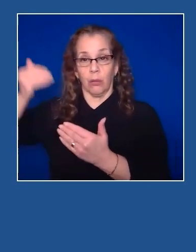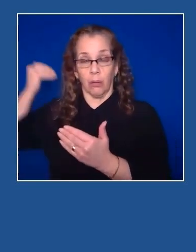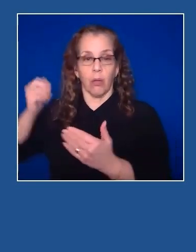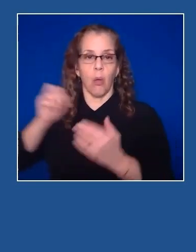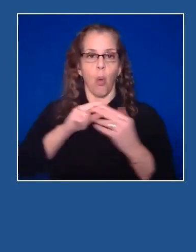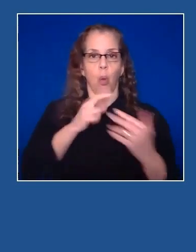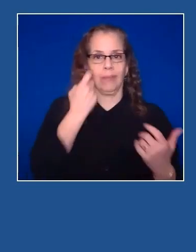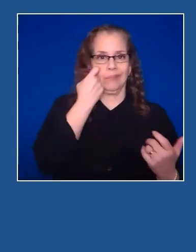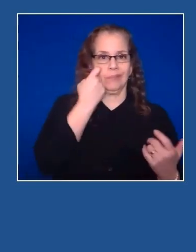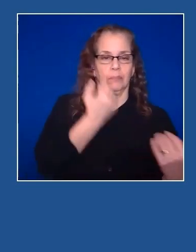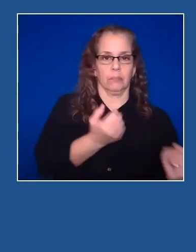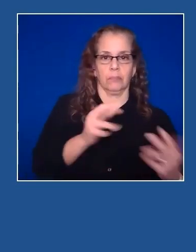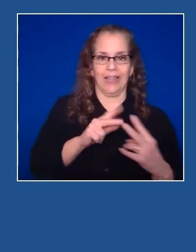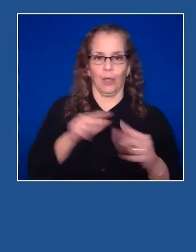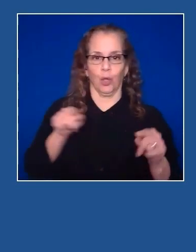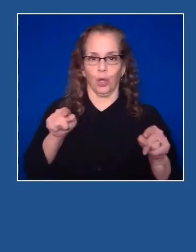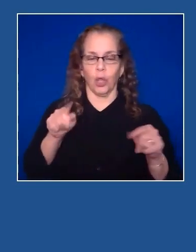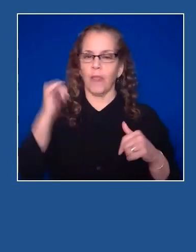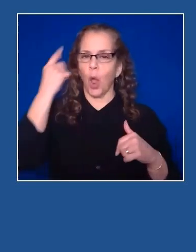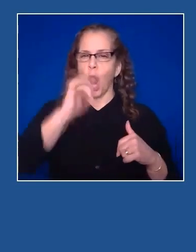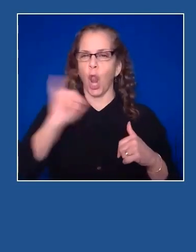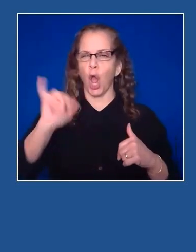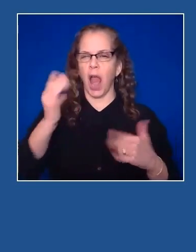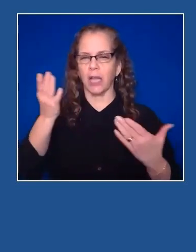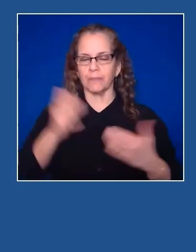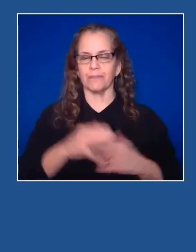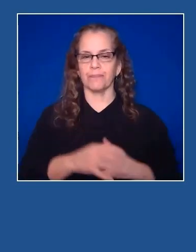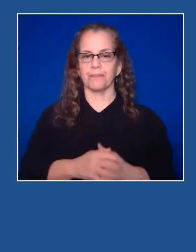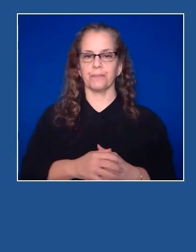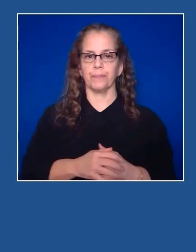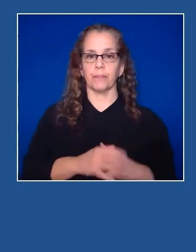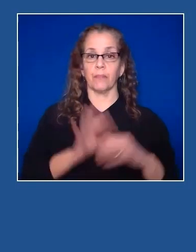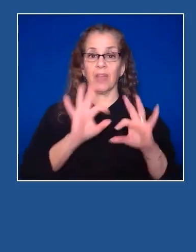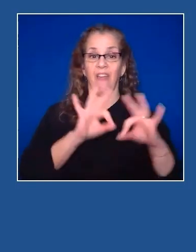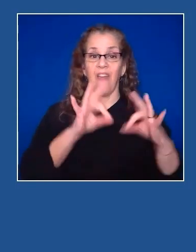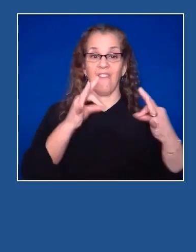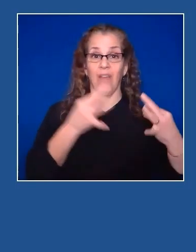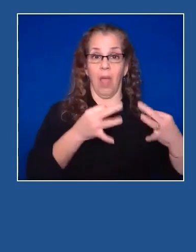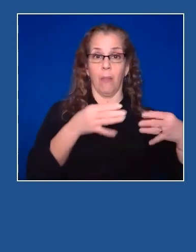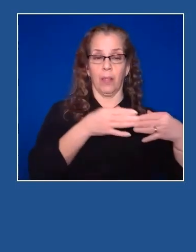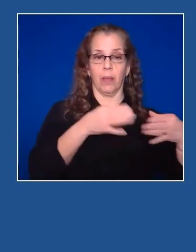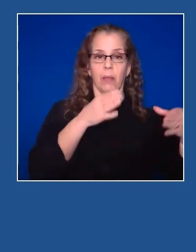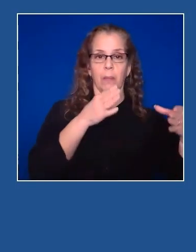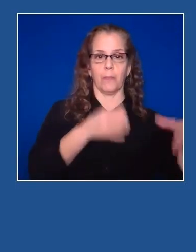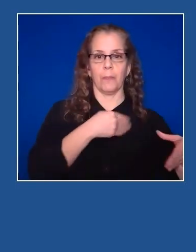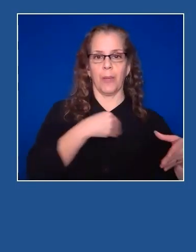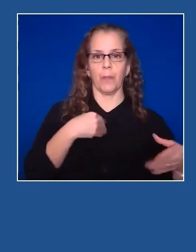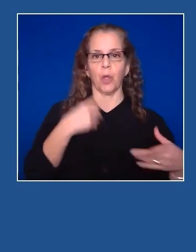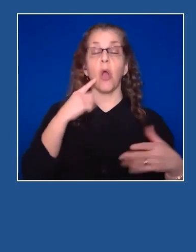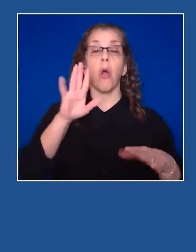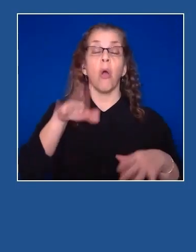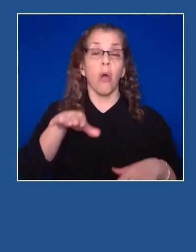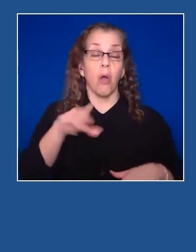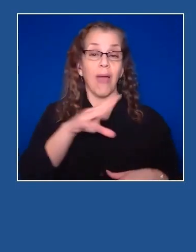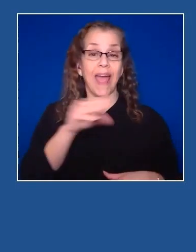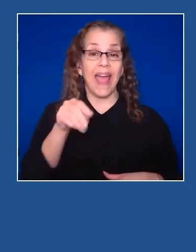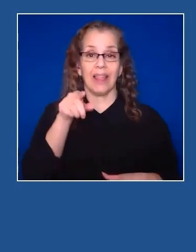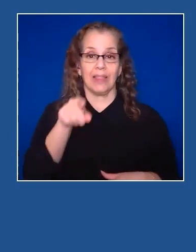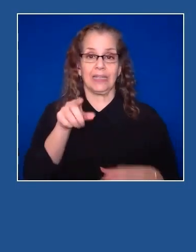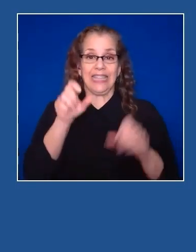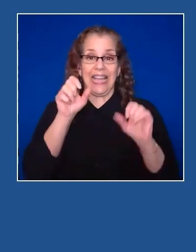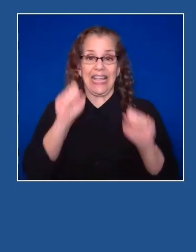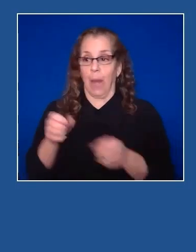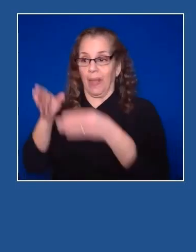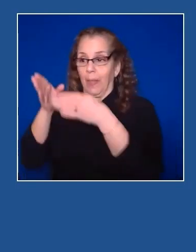So this is what it looks like. The family members carrying around the past trauma. By the way, this could also be the poor person who's made the